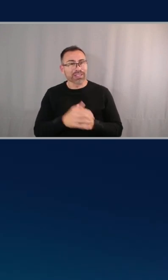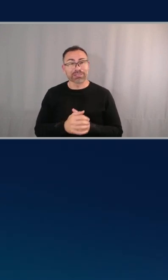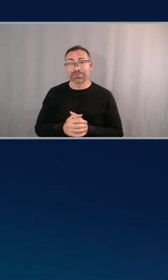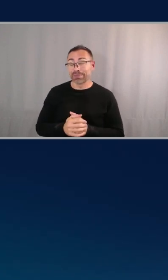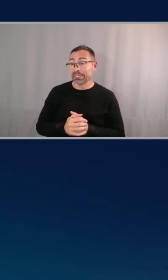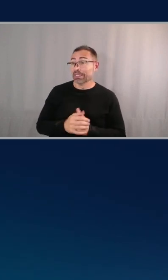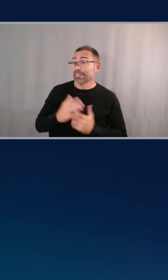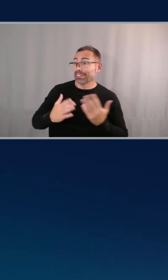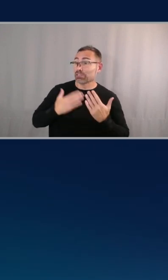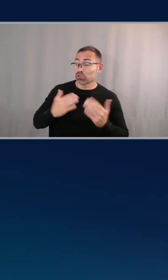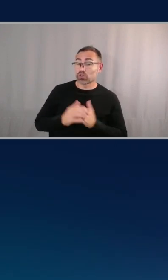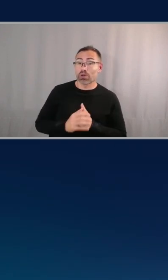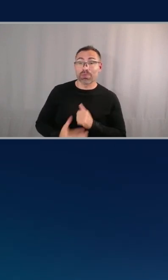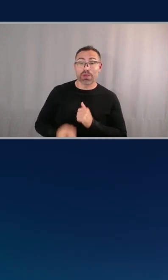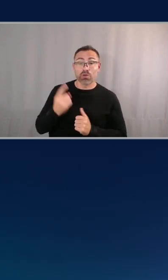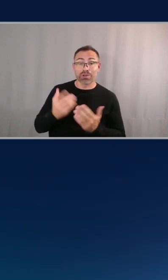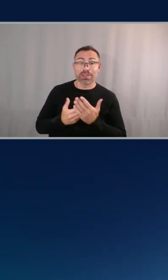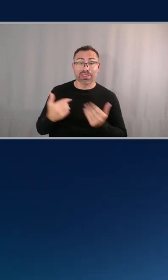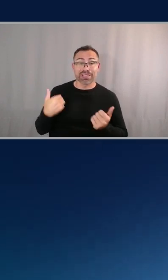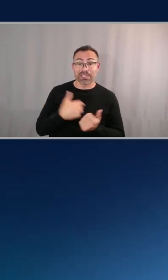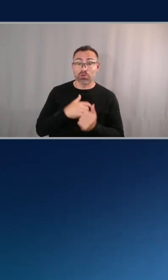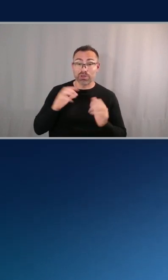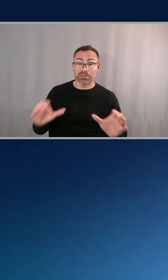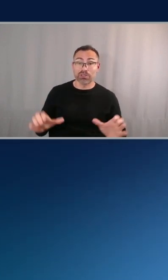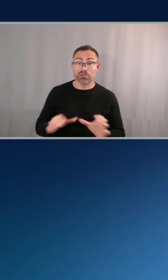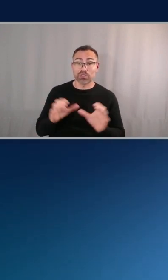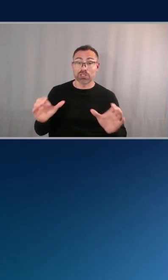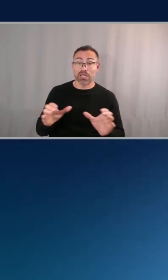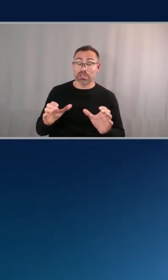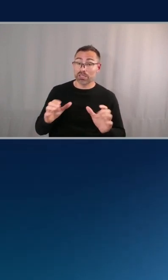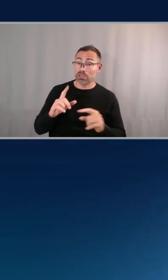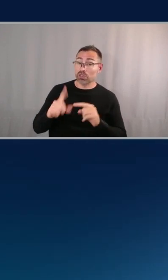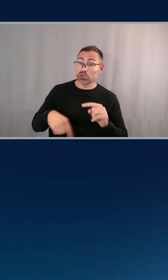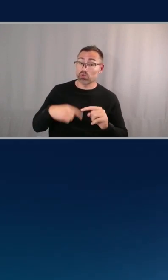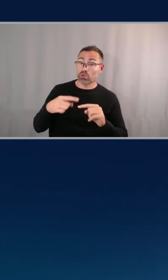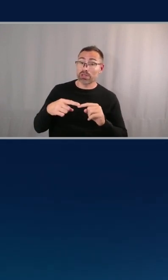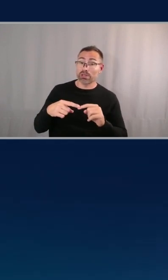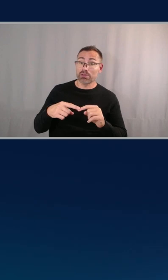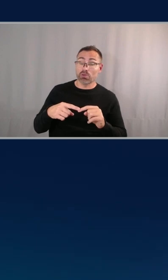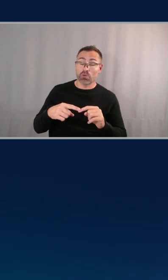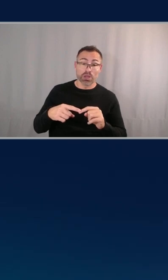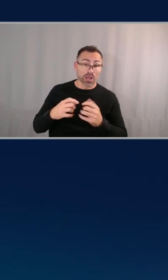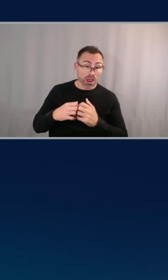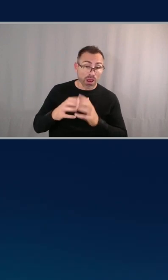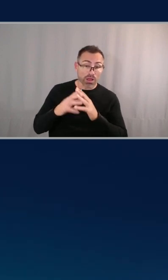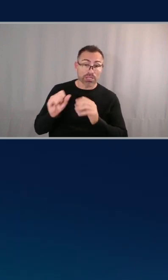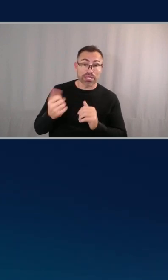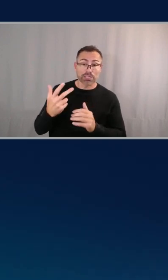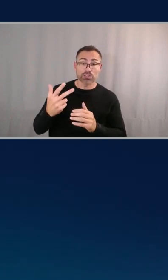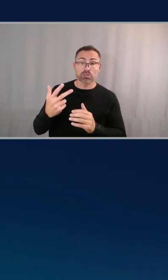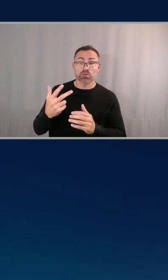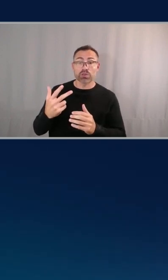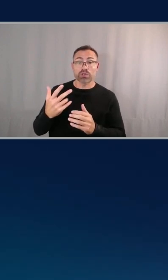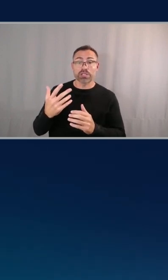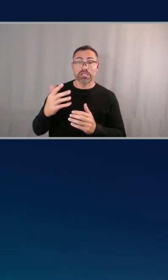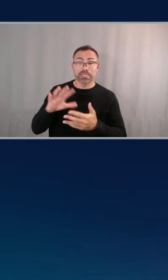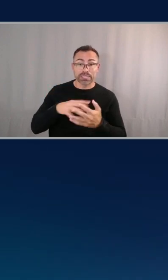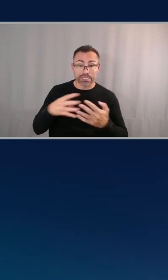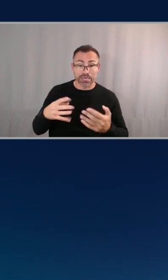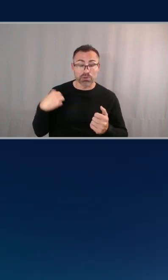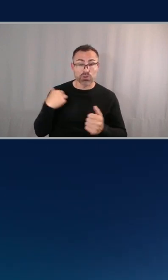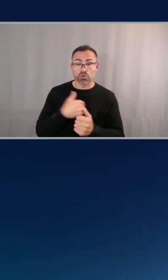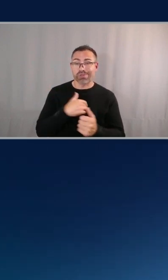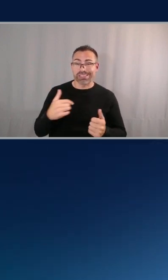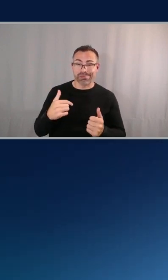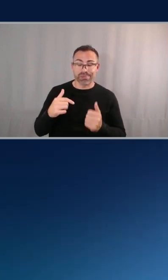we've done consciously is basically right after we launched S3 tables, we've been keeping our head to the ground, listening to them and